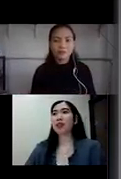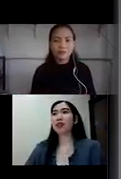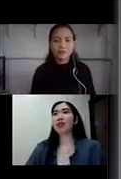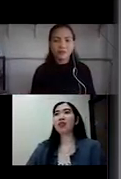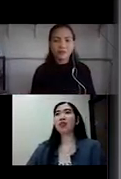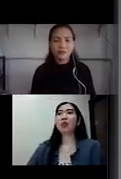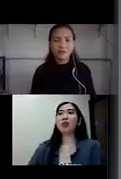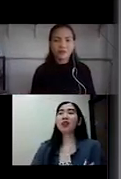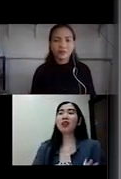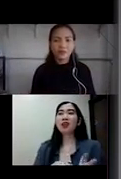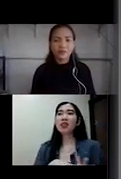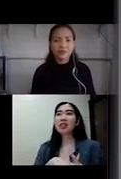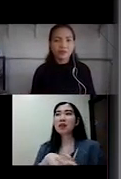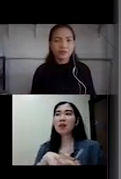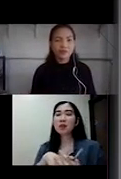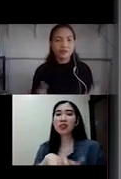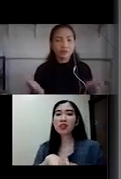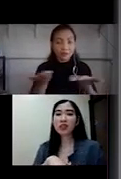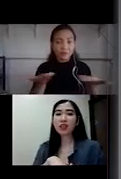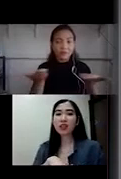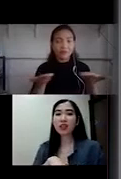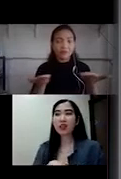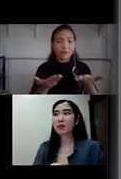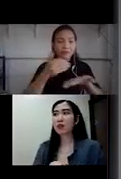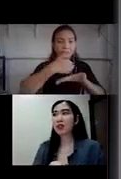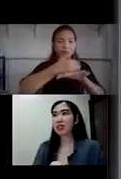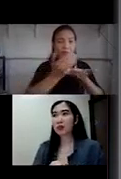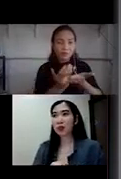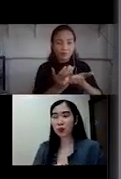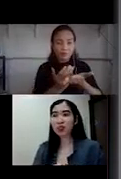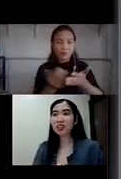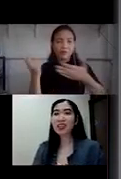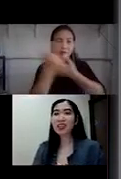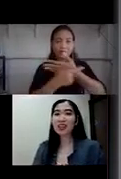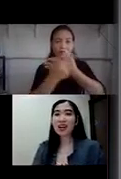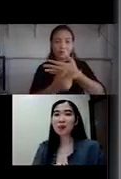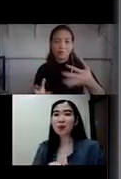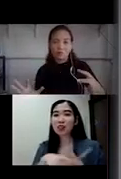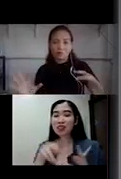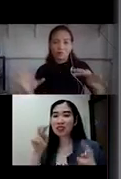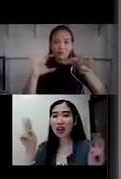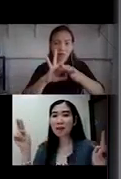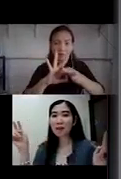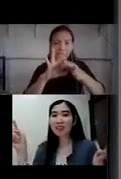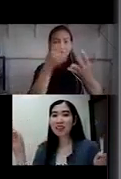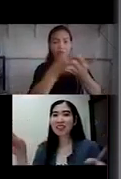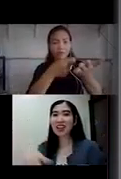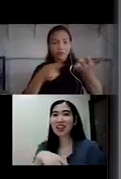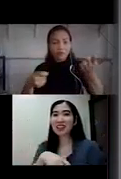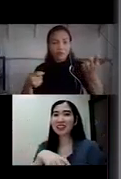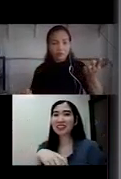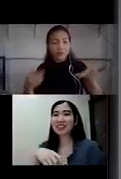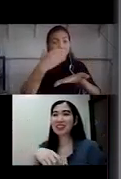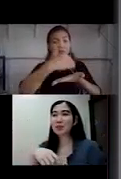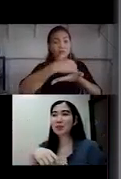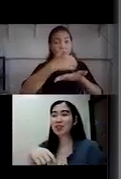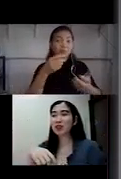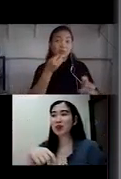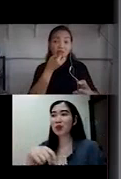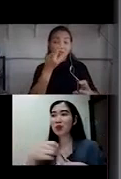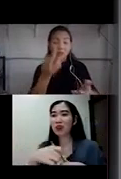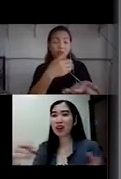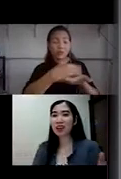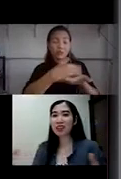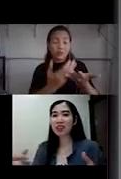Yeah. So, here are some of the Google collaborative tools. I put some kasi nga hindi pa